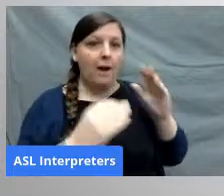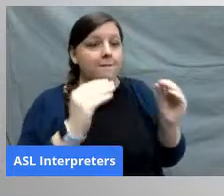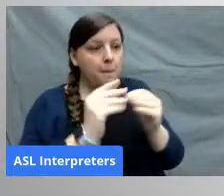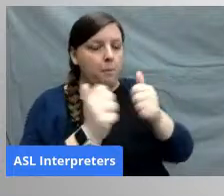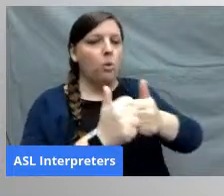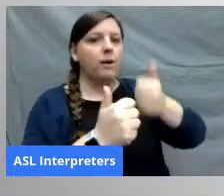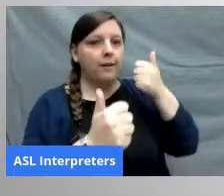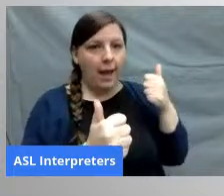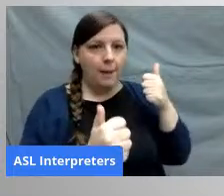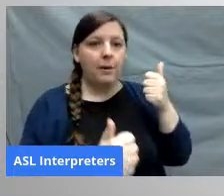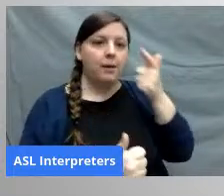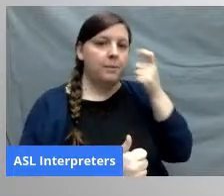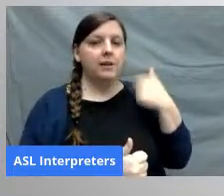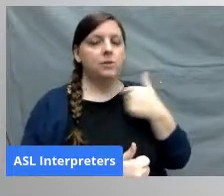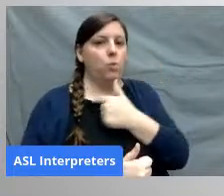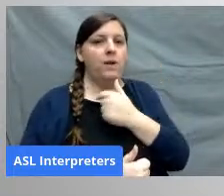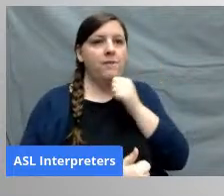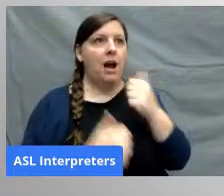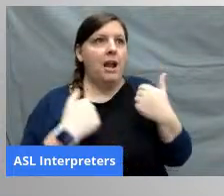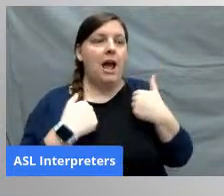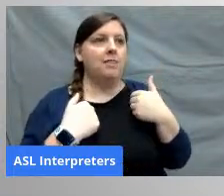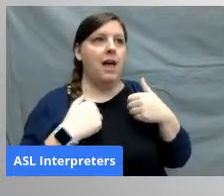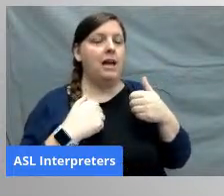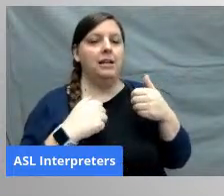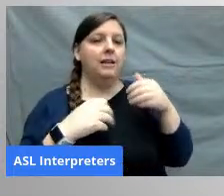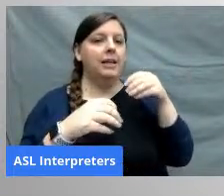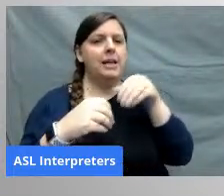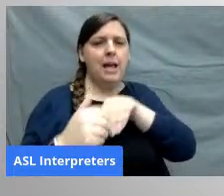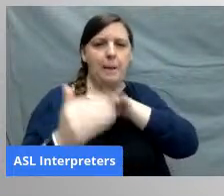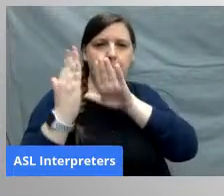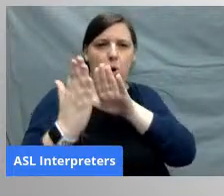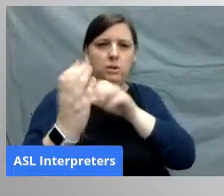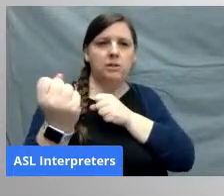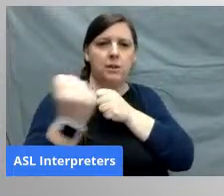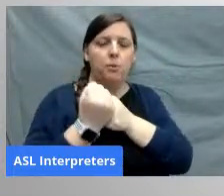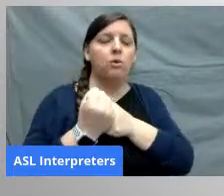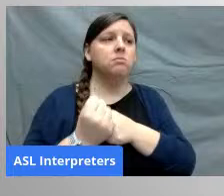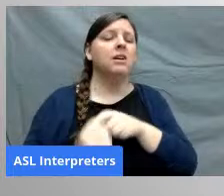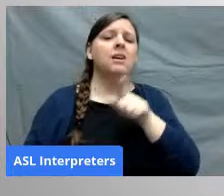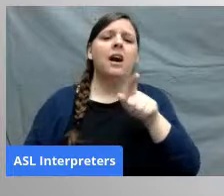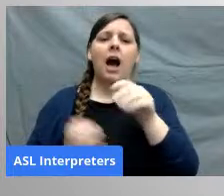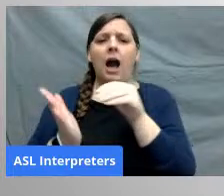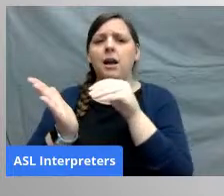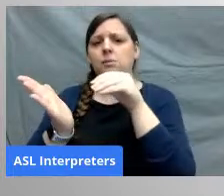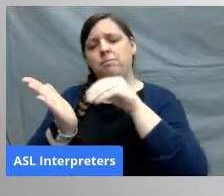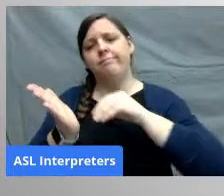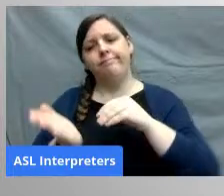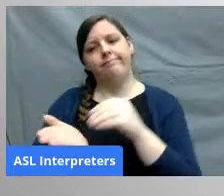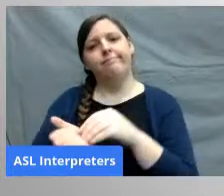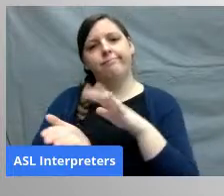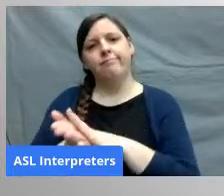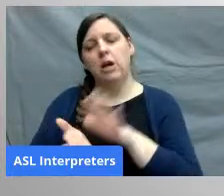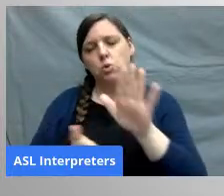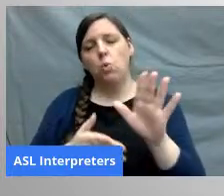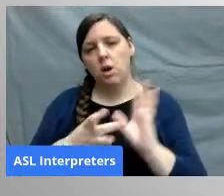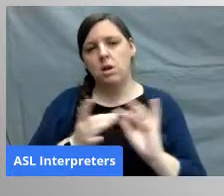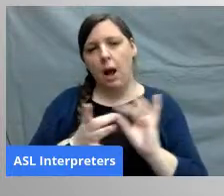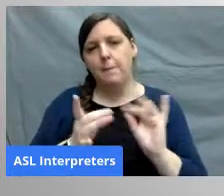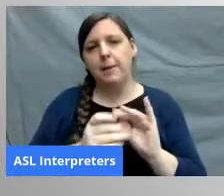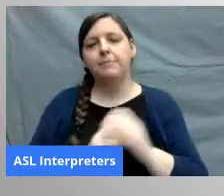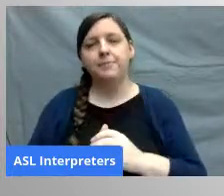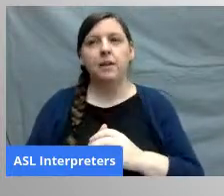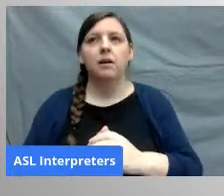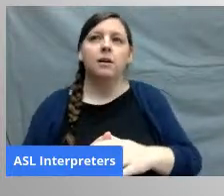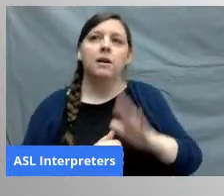because they have not had the in-person support. That's noted, Ms. Gallagher. And I will say, under